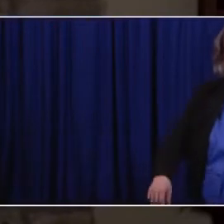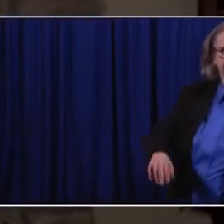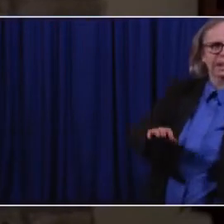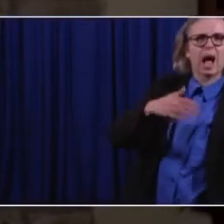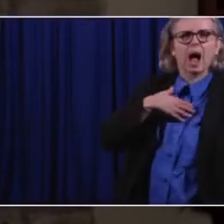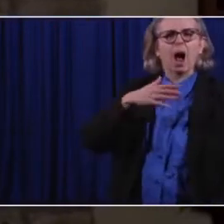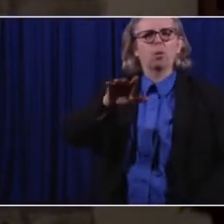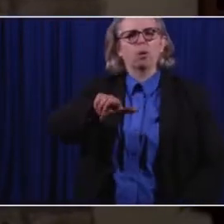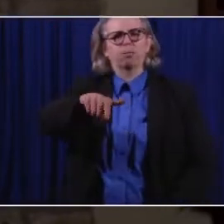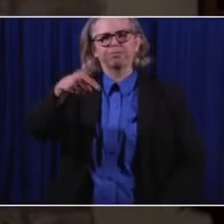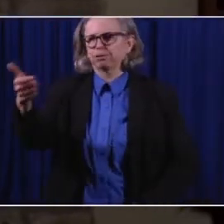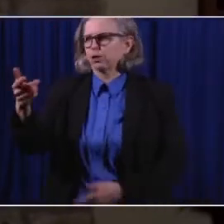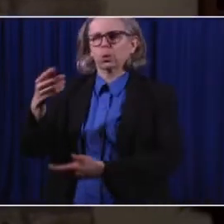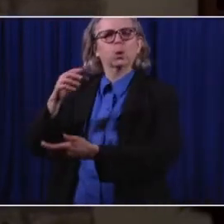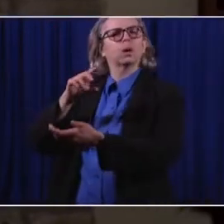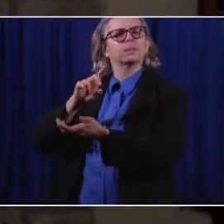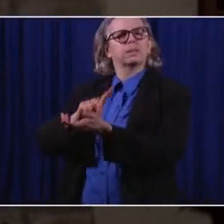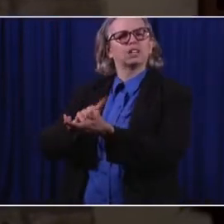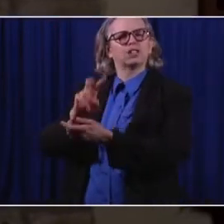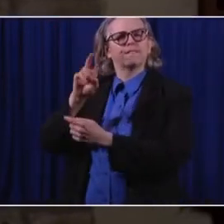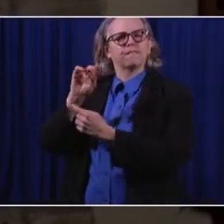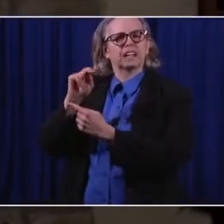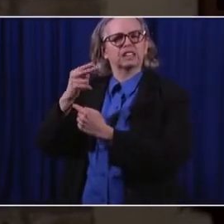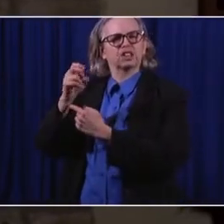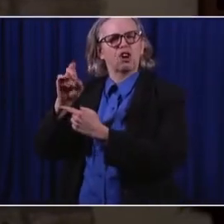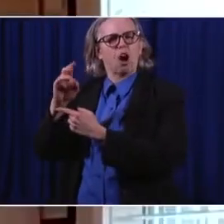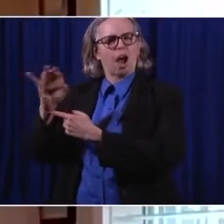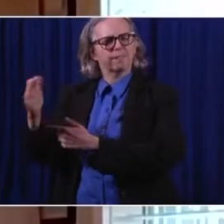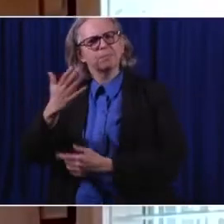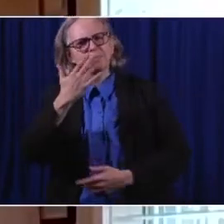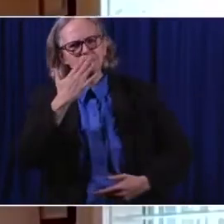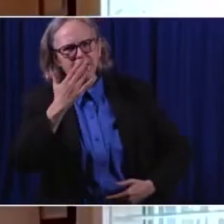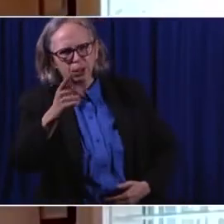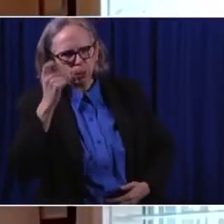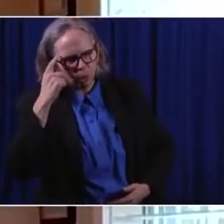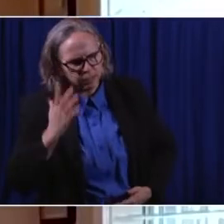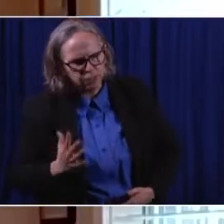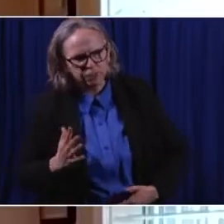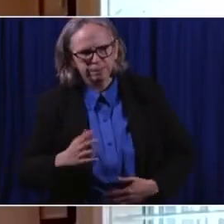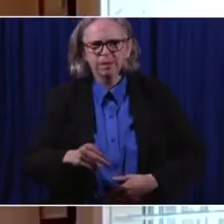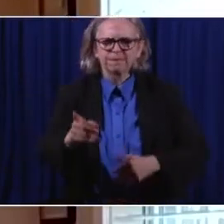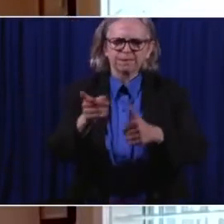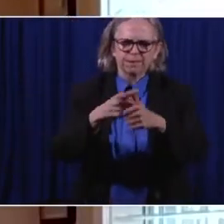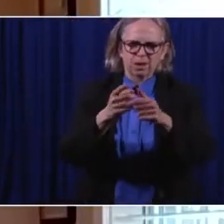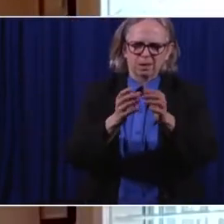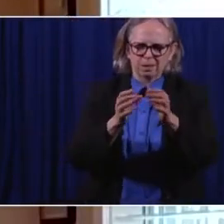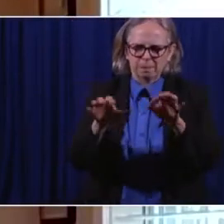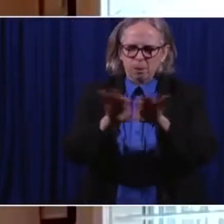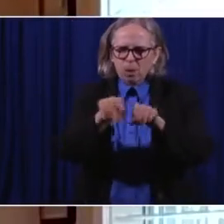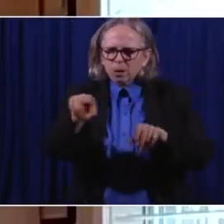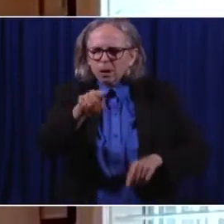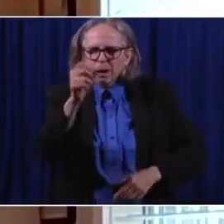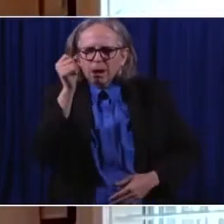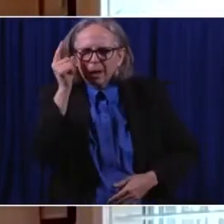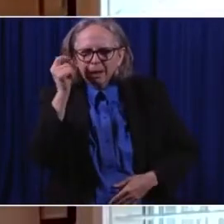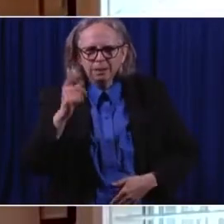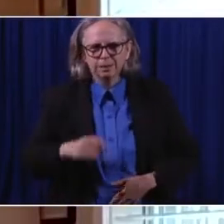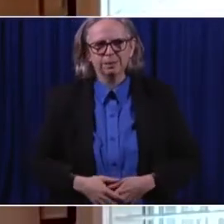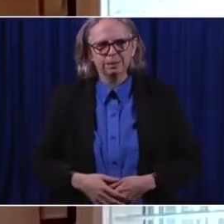minds. First, one of the things I wanna make sure people understand is that viruses routinely mutate.